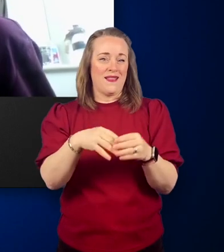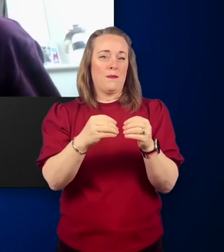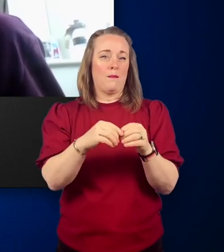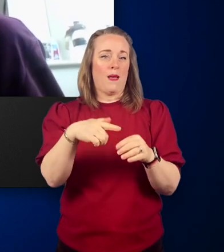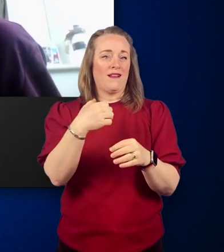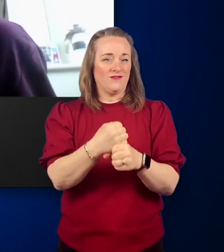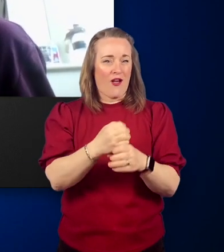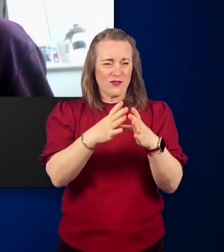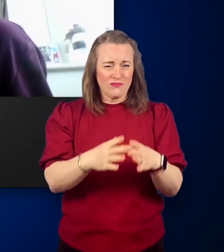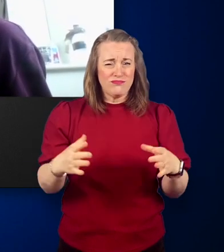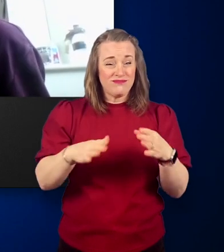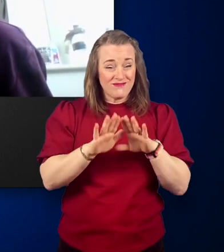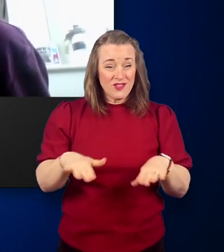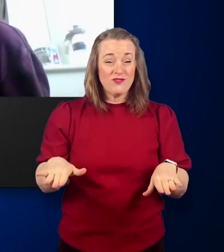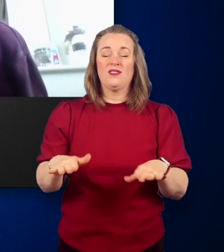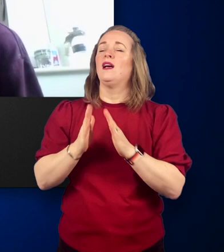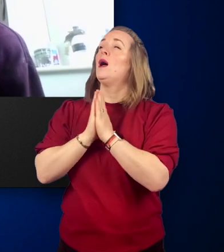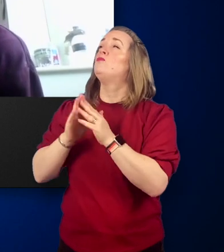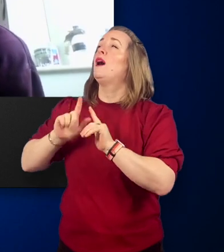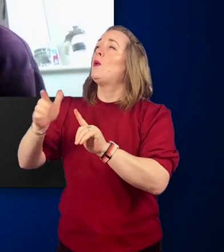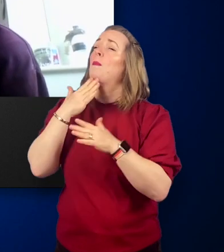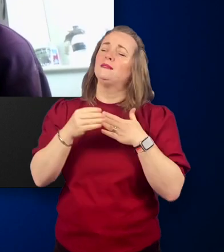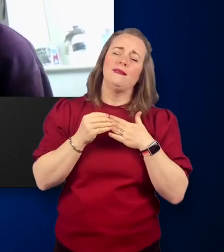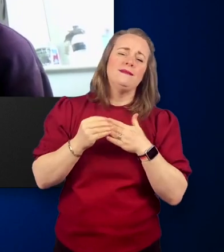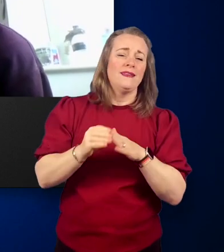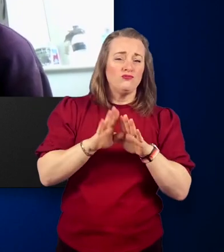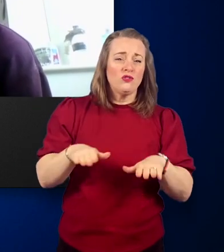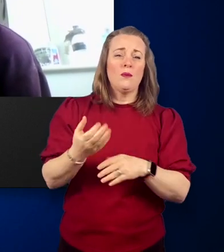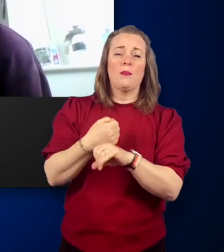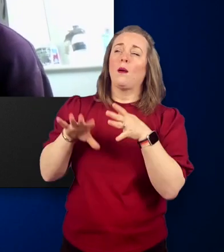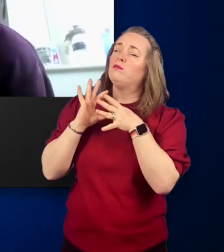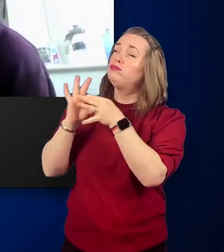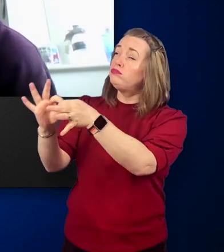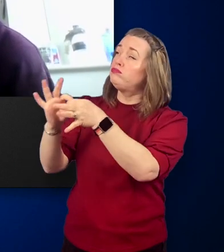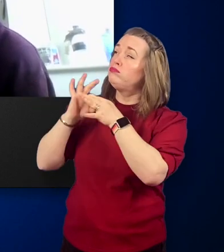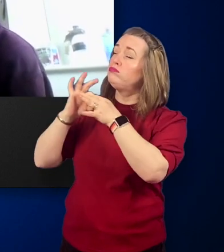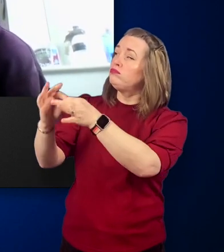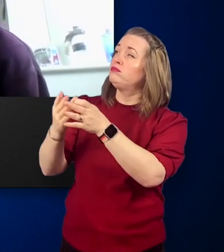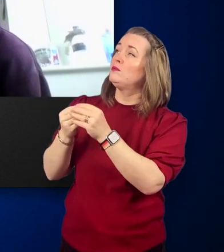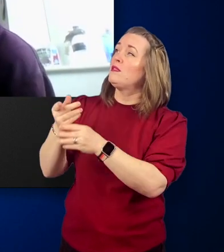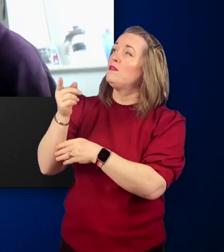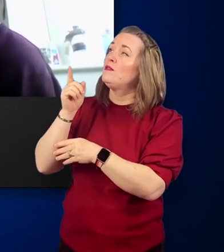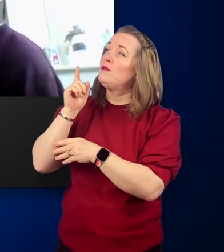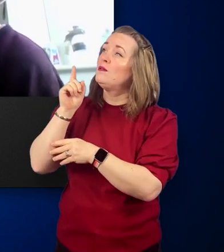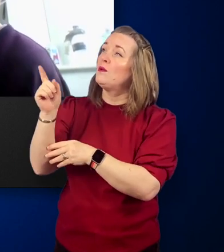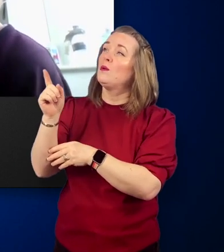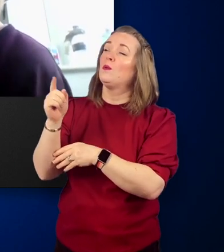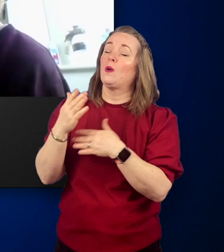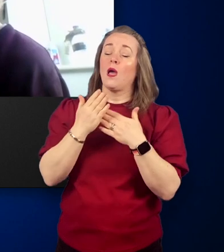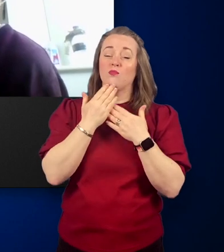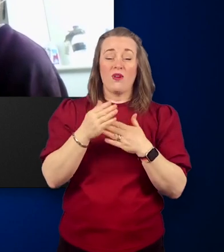I pray that you would lead them to come to know you more and more, and that these guys